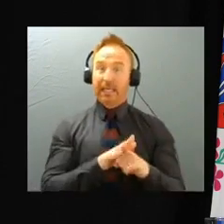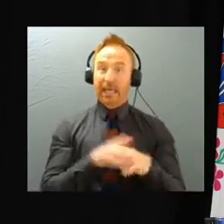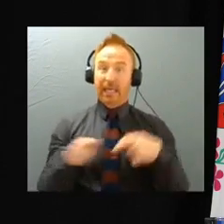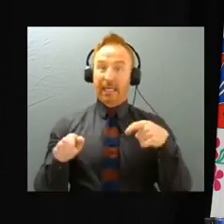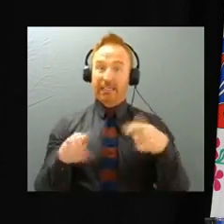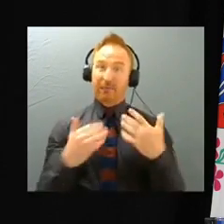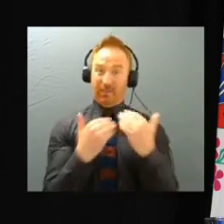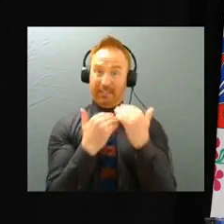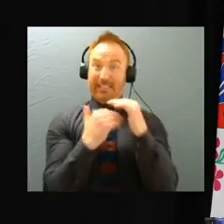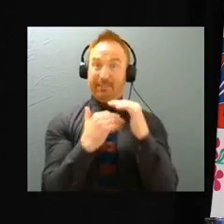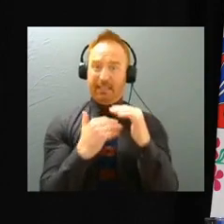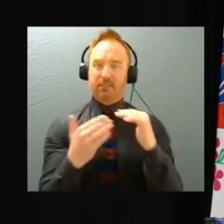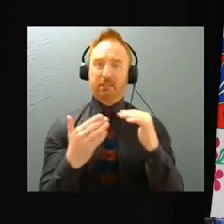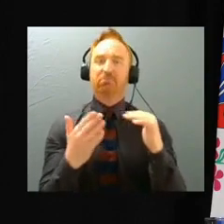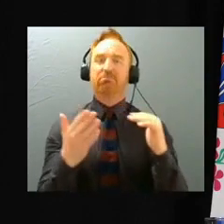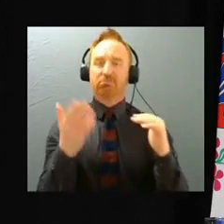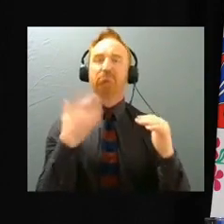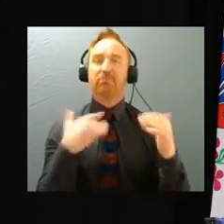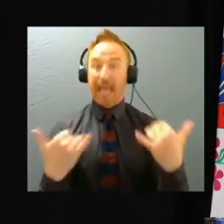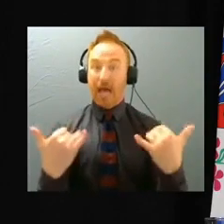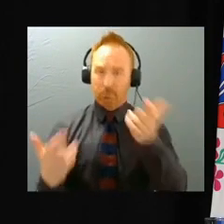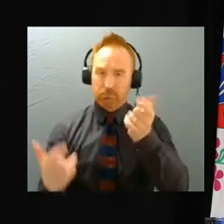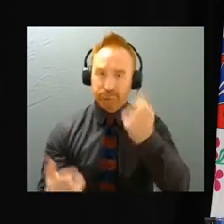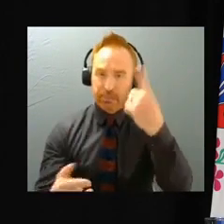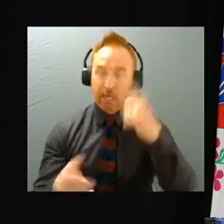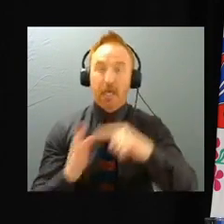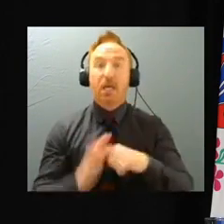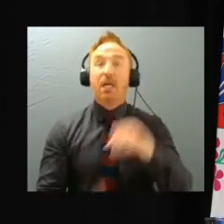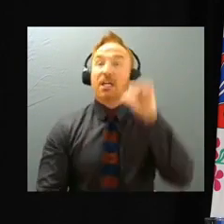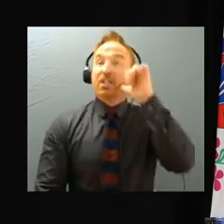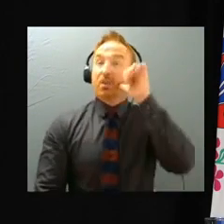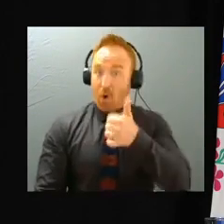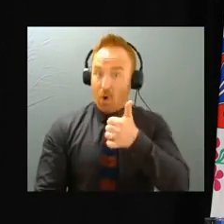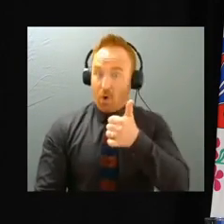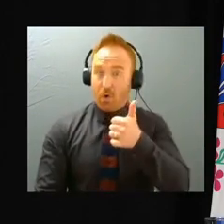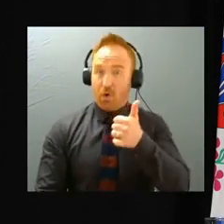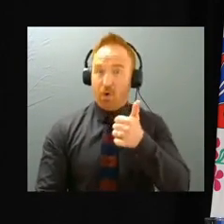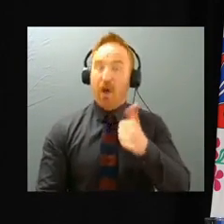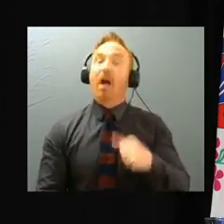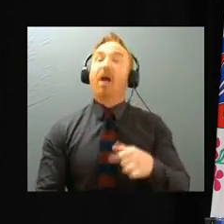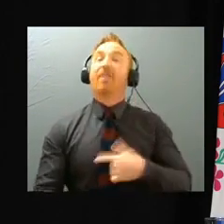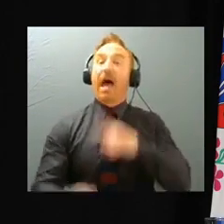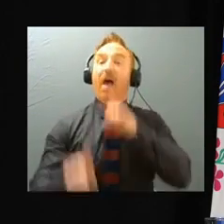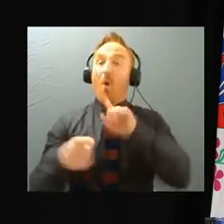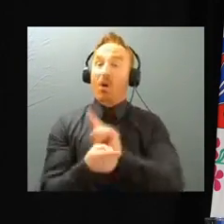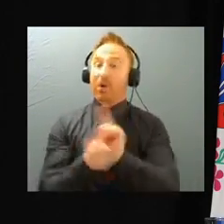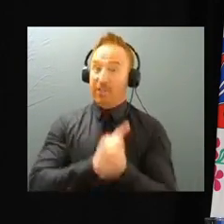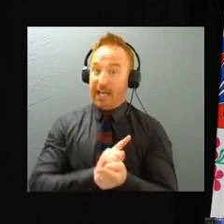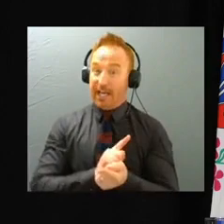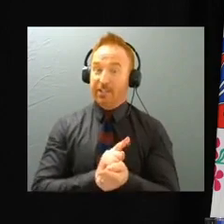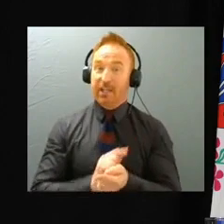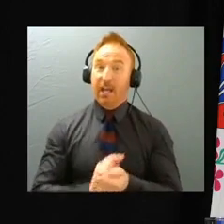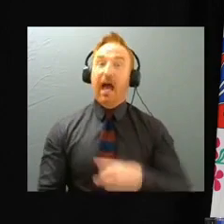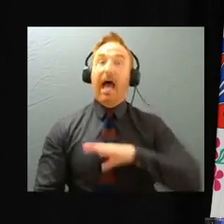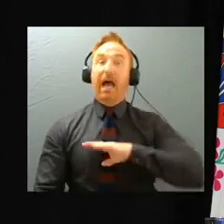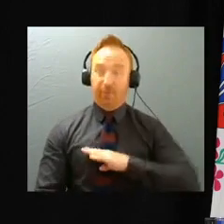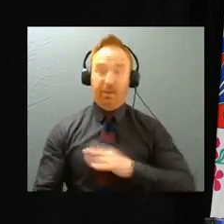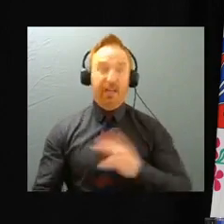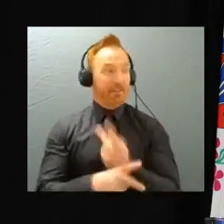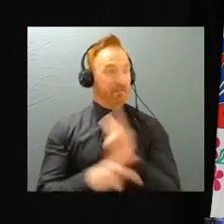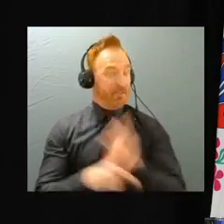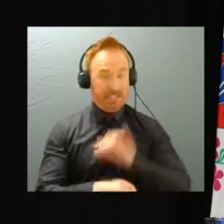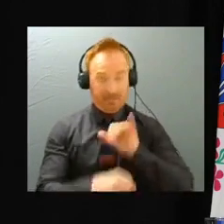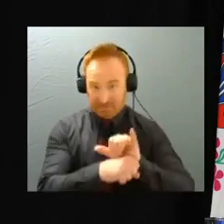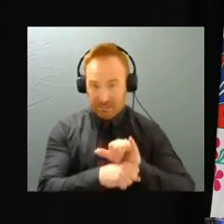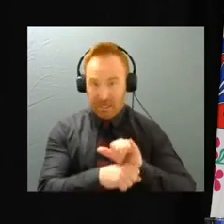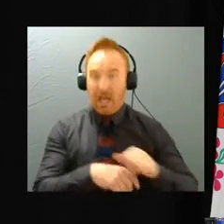Regarding the change to our entry order as of tomorrow, I'm actually quite relieved that we will no longer have this prohibition. A blunt tool that we